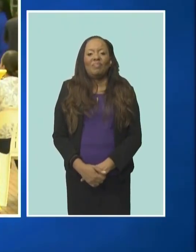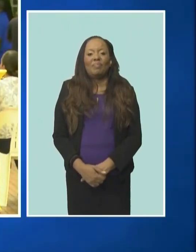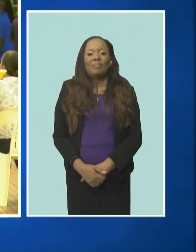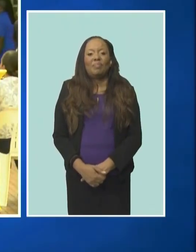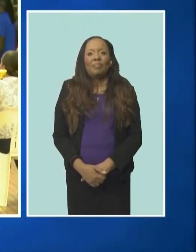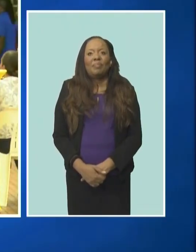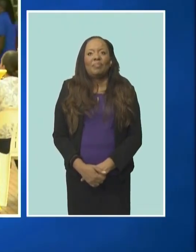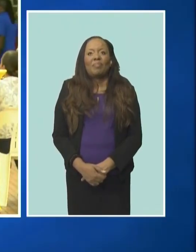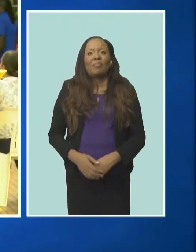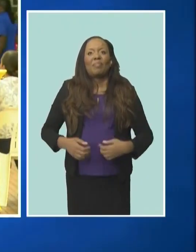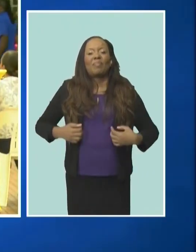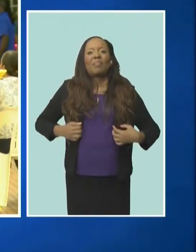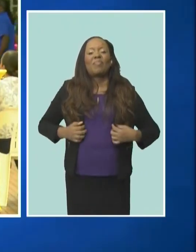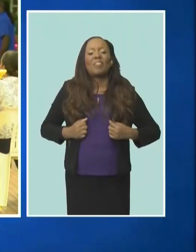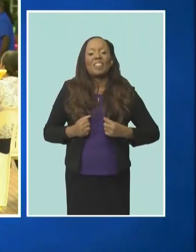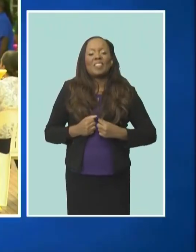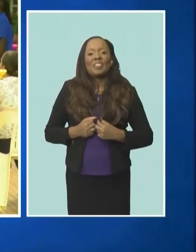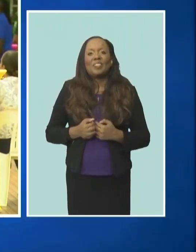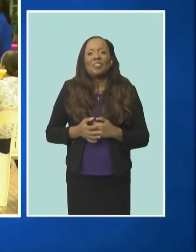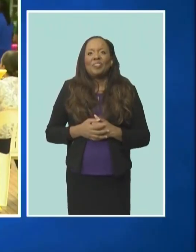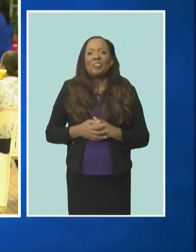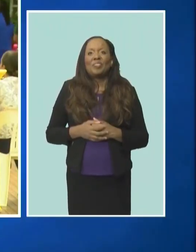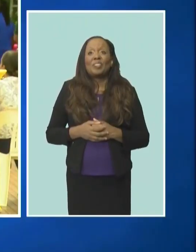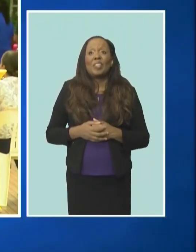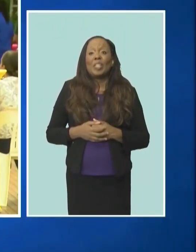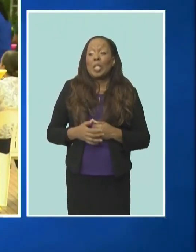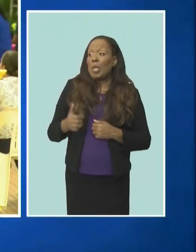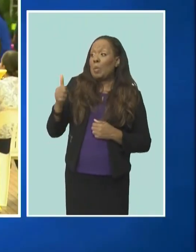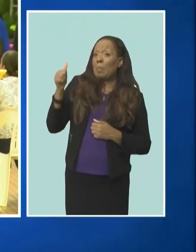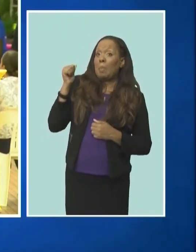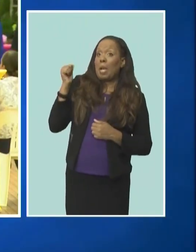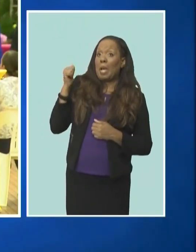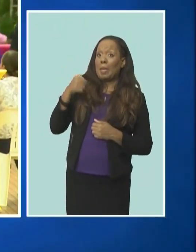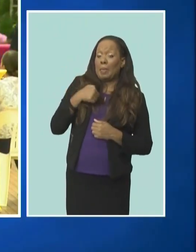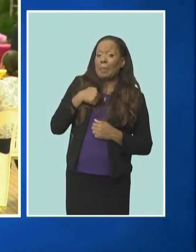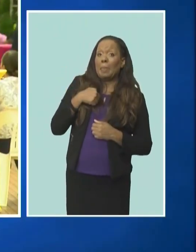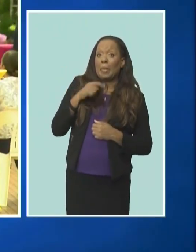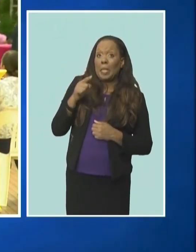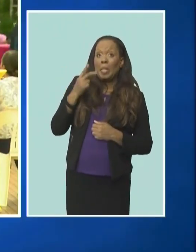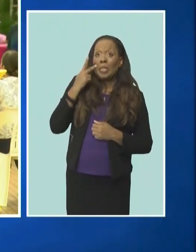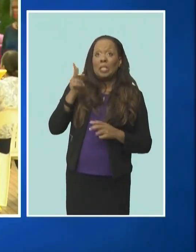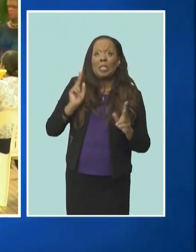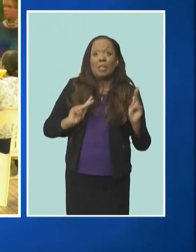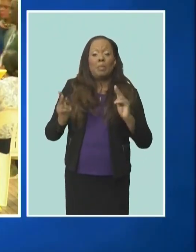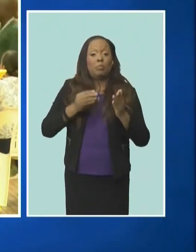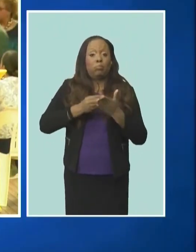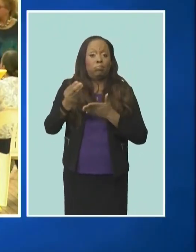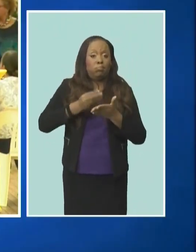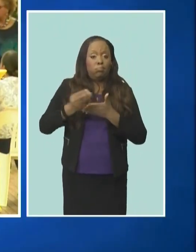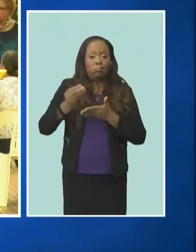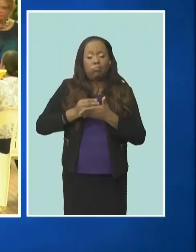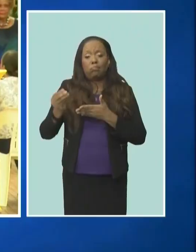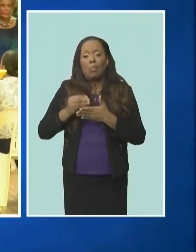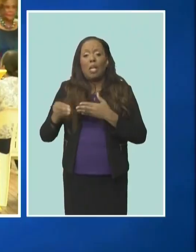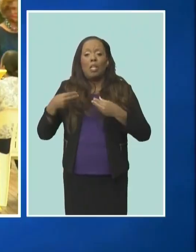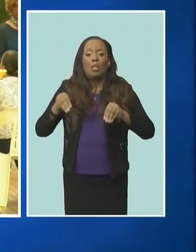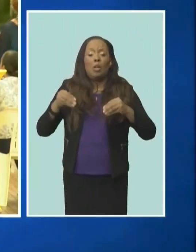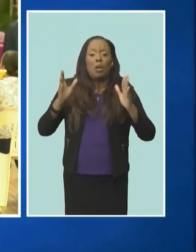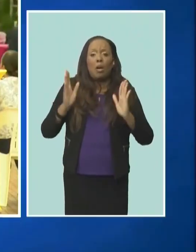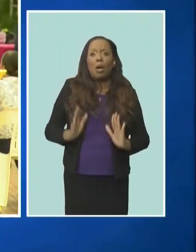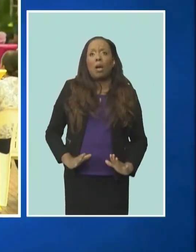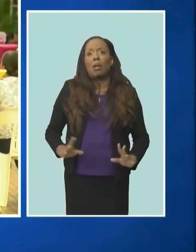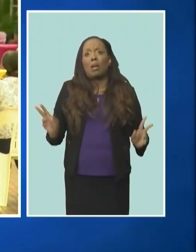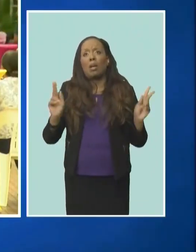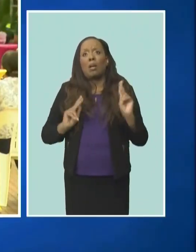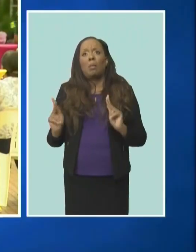As you can see from the steady flow of traffic behind me here at the Grand Market, shoppers, visitors and exhibitors continue